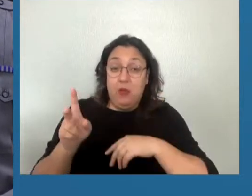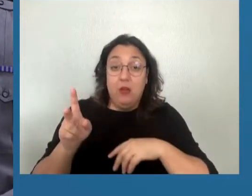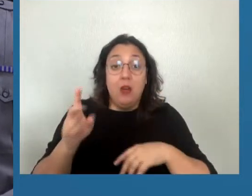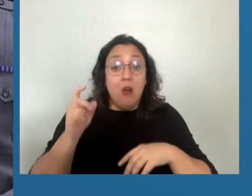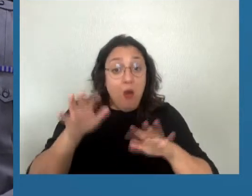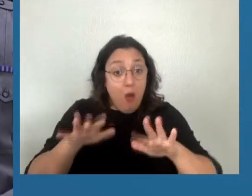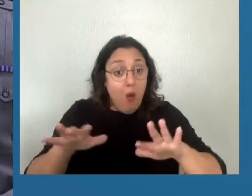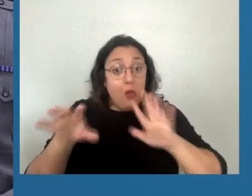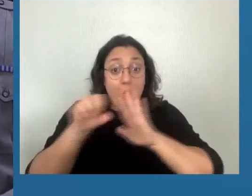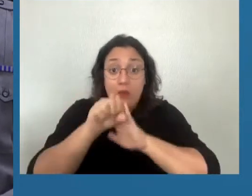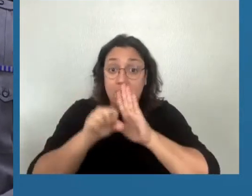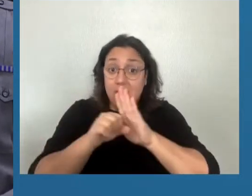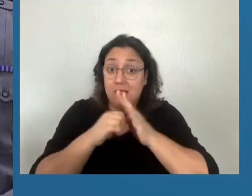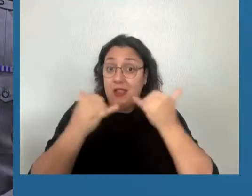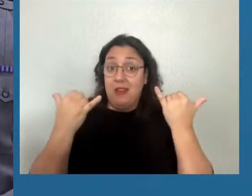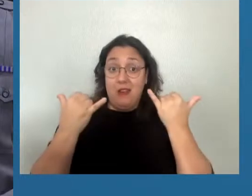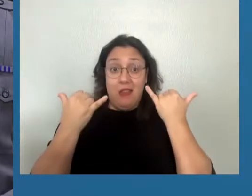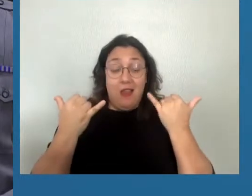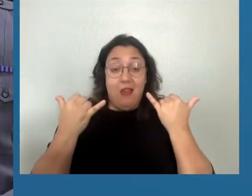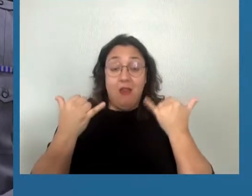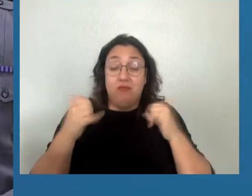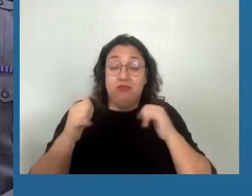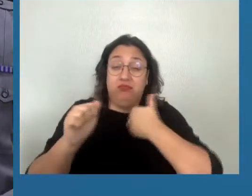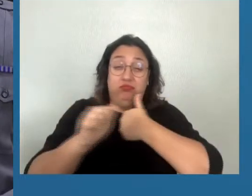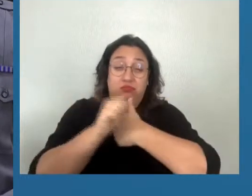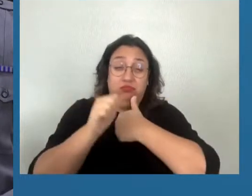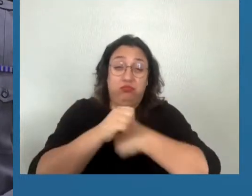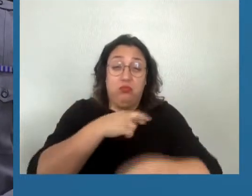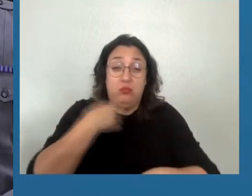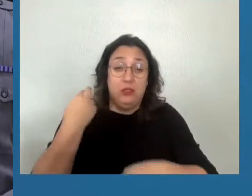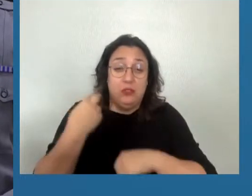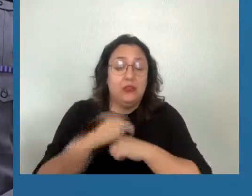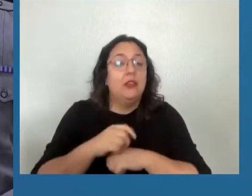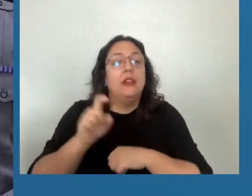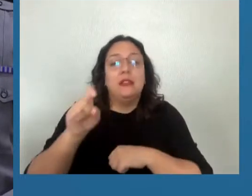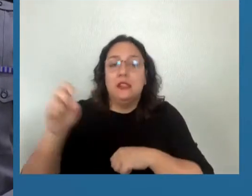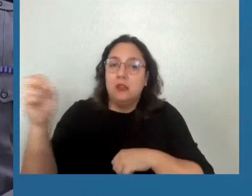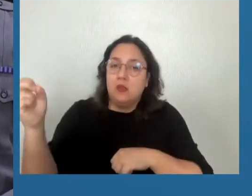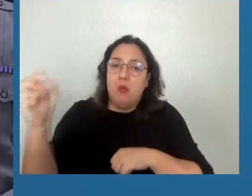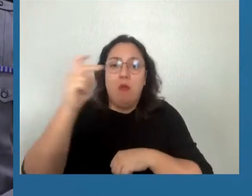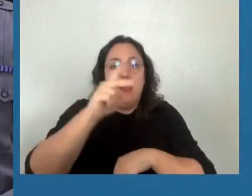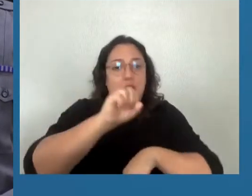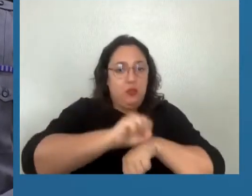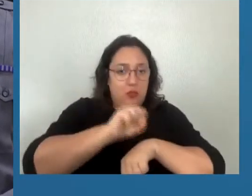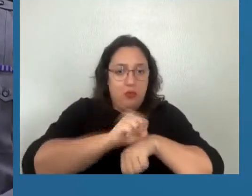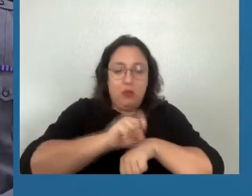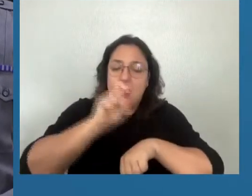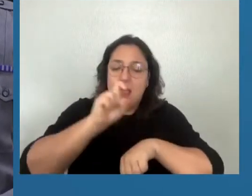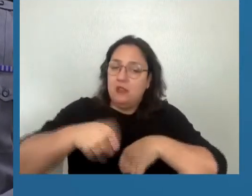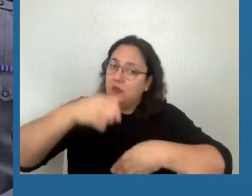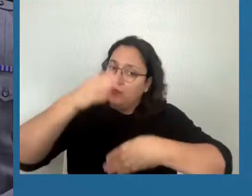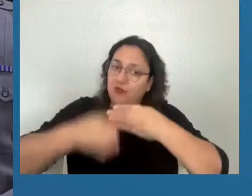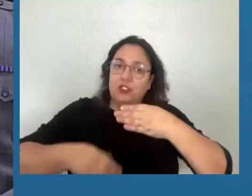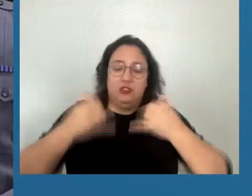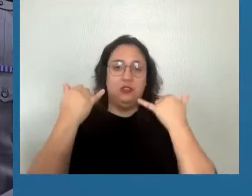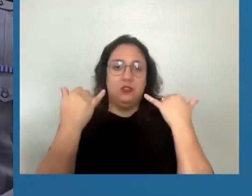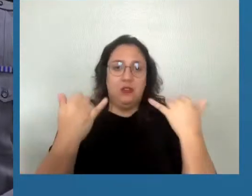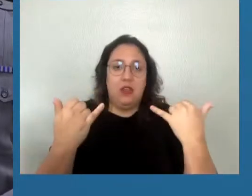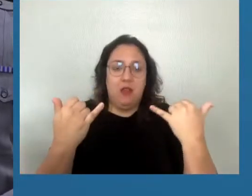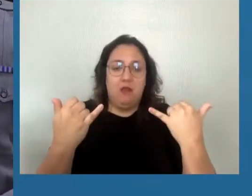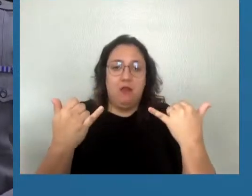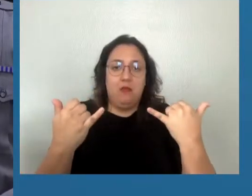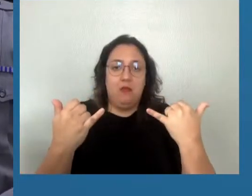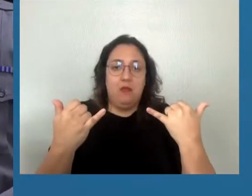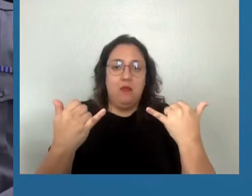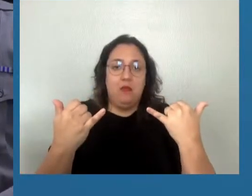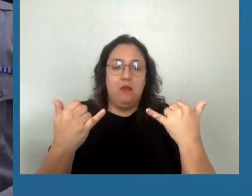risk. We need them back to work. This must end immediately. My administration has worked tirelessly